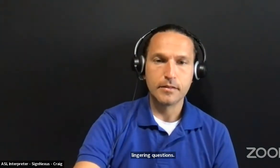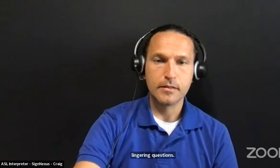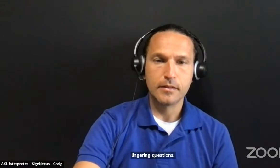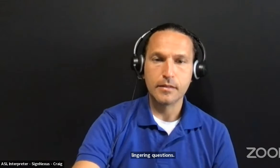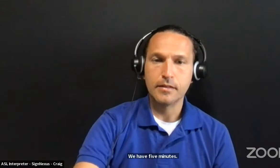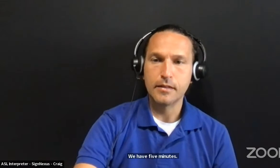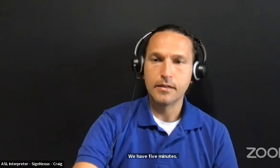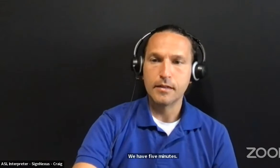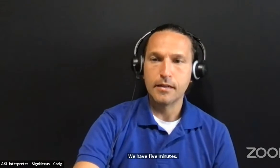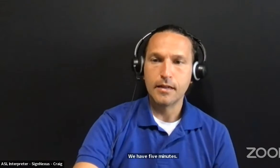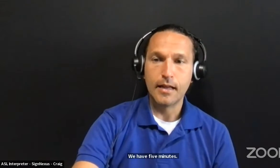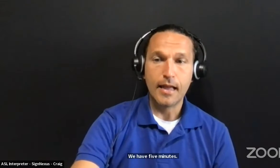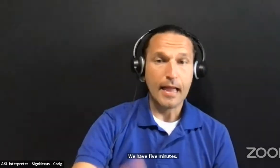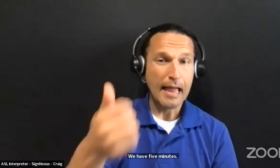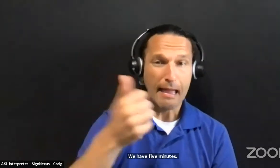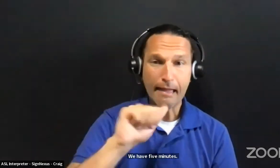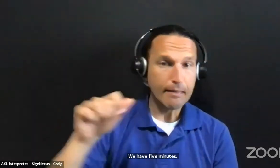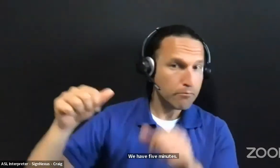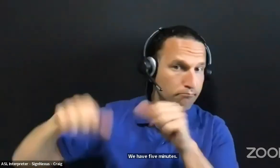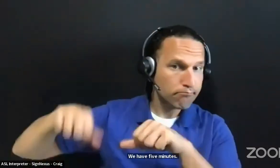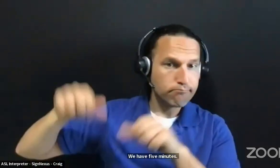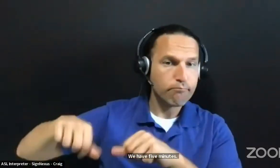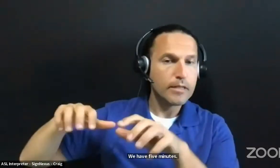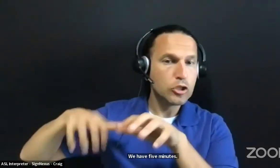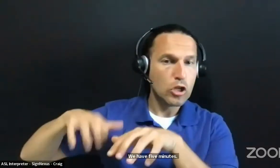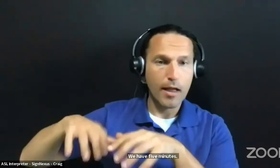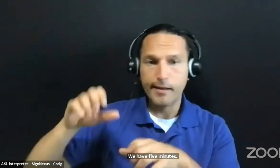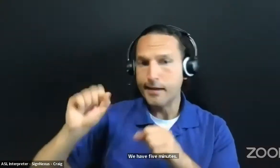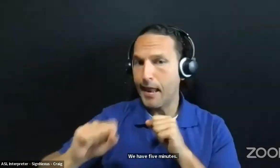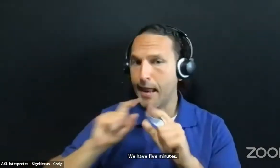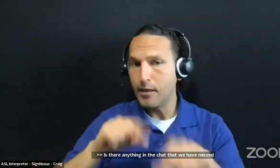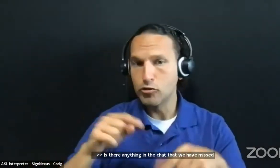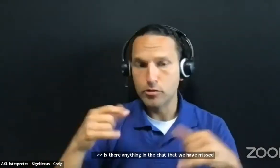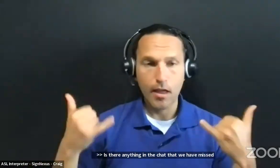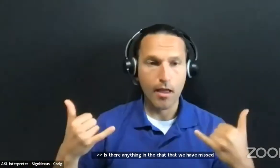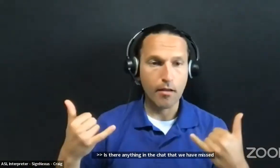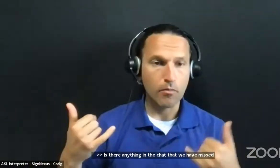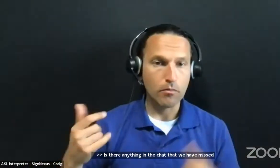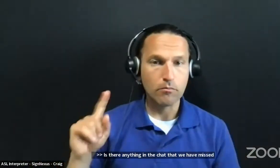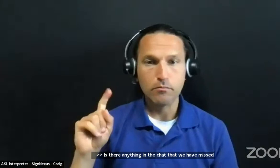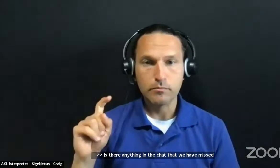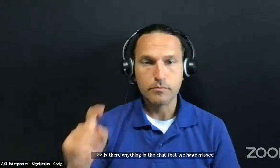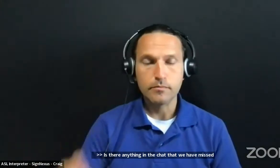Is there anything in the chat that we've missed that we could answer now? Or?